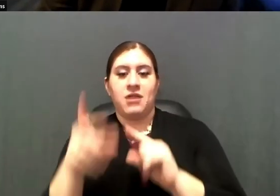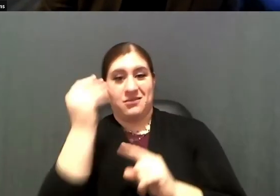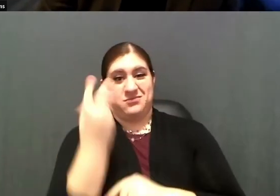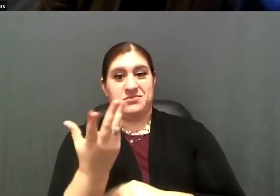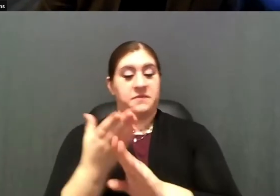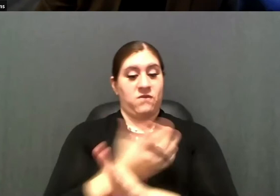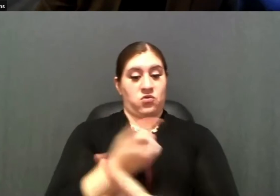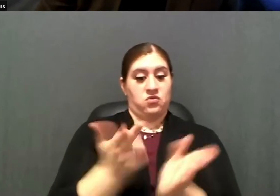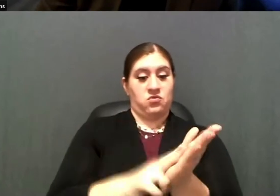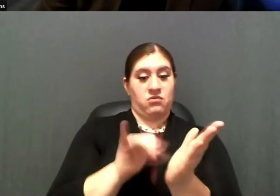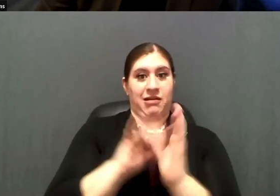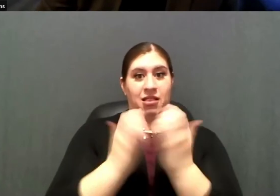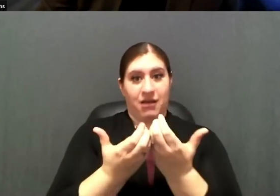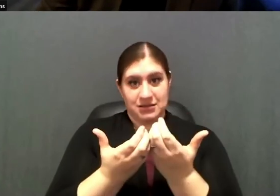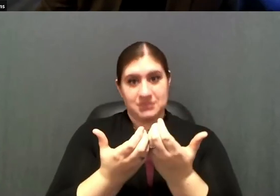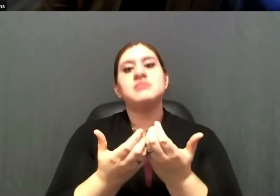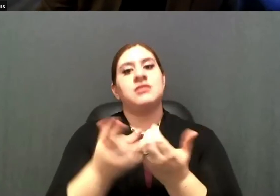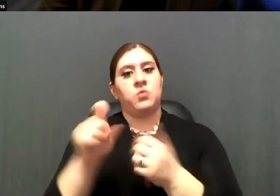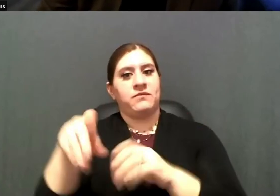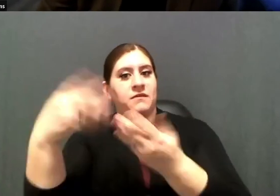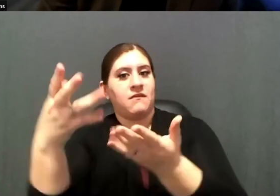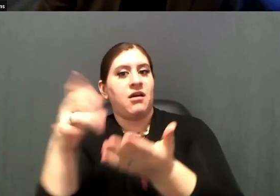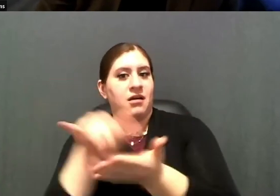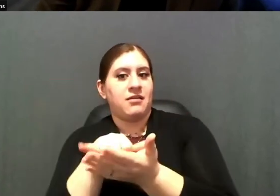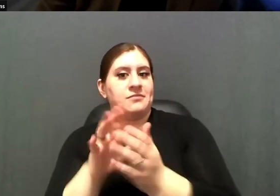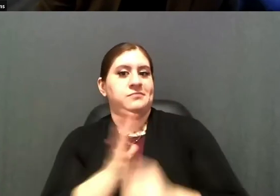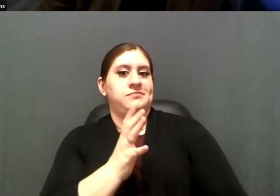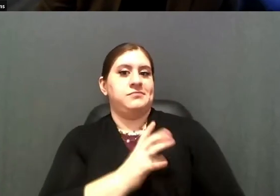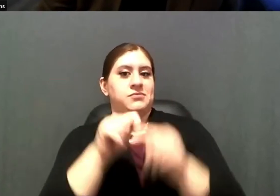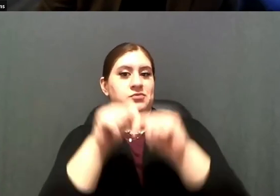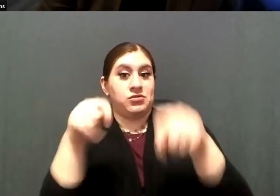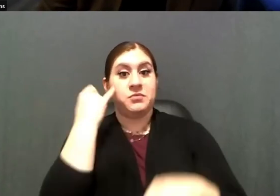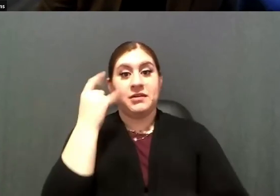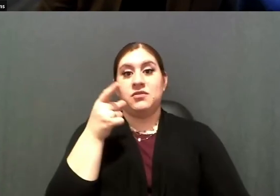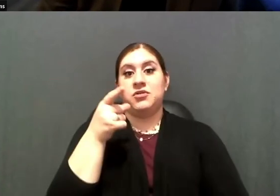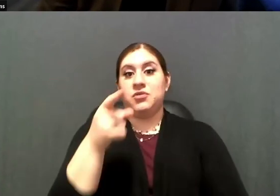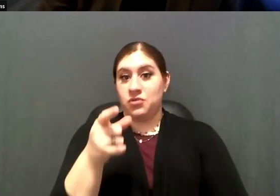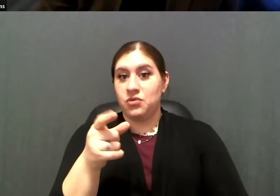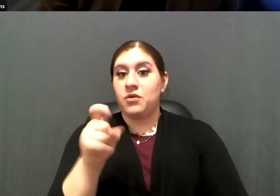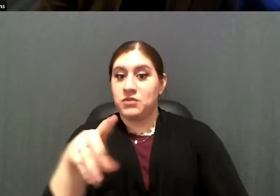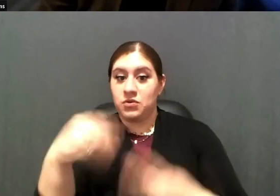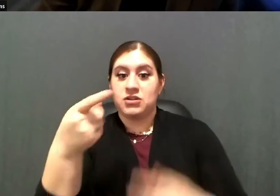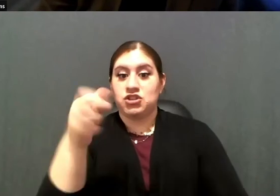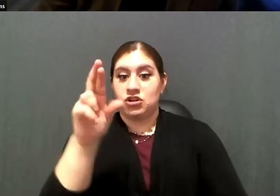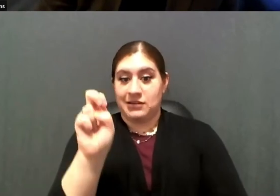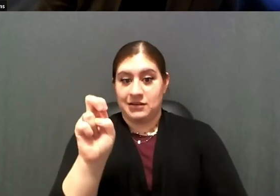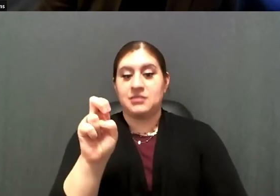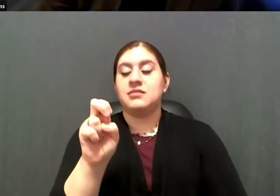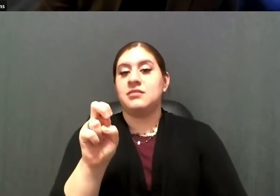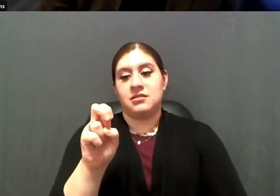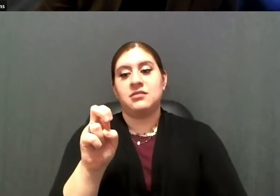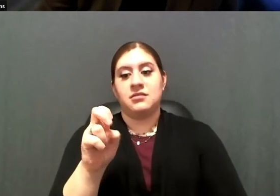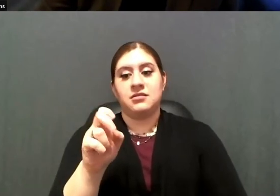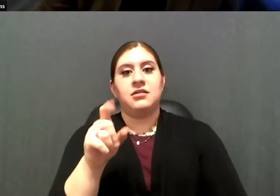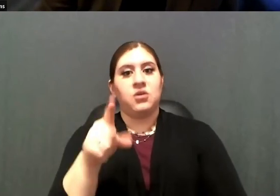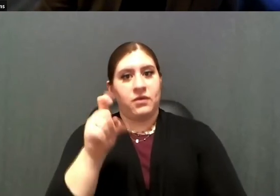before you get enrolled in classes, you do have to provide an official transcript. If you are one of these students that does have to provide a GRE, you would,